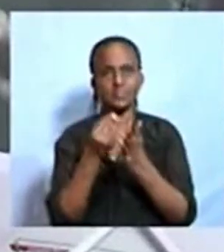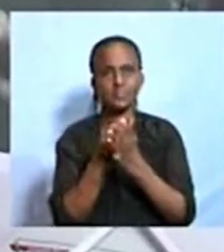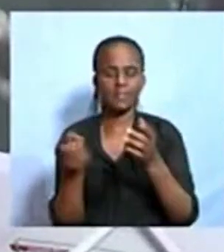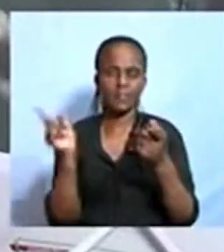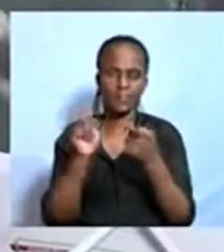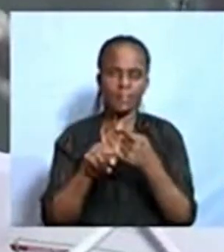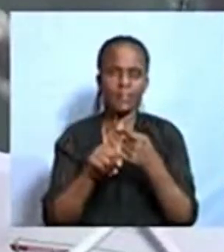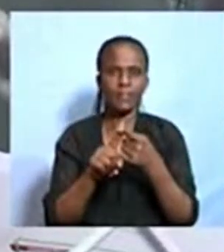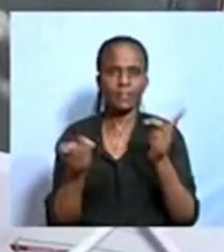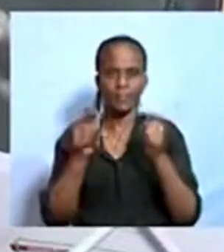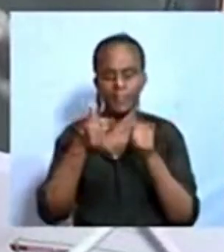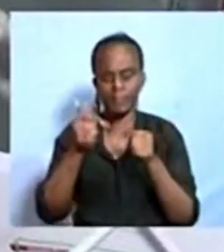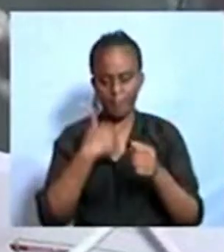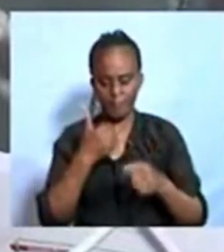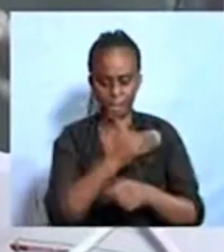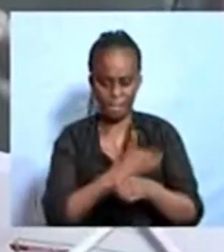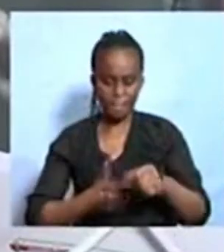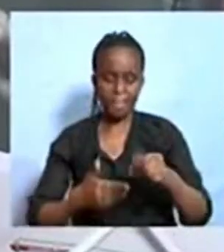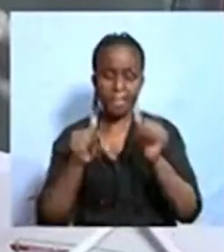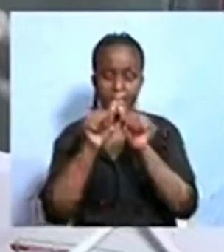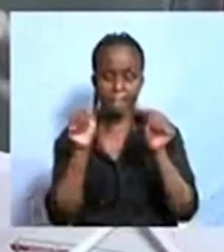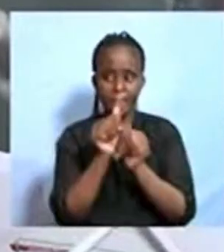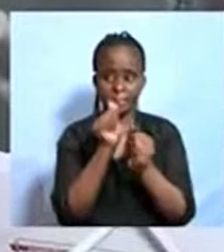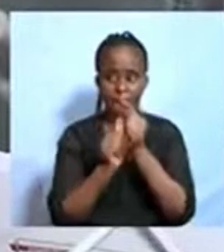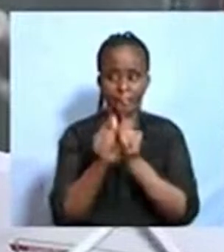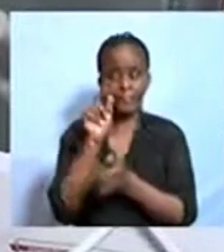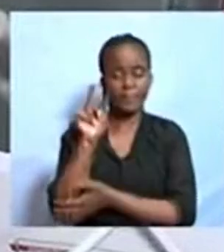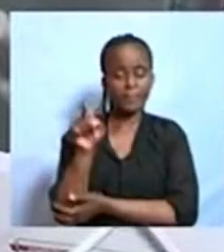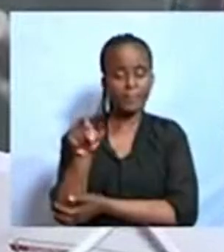have critical areas that need the